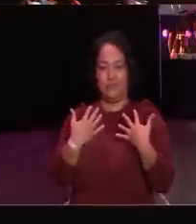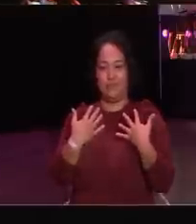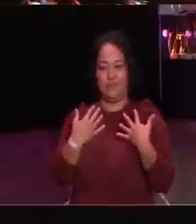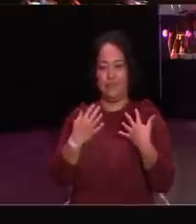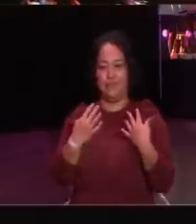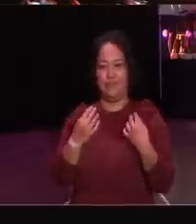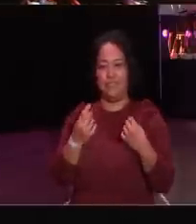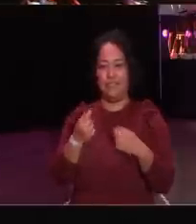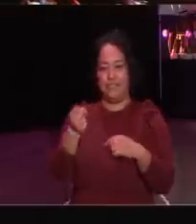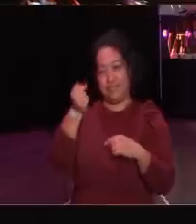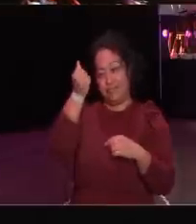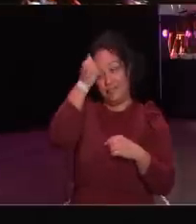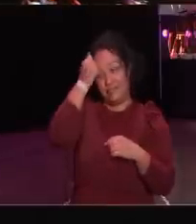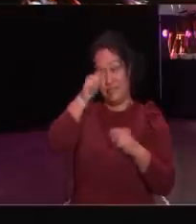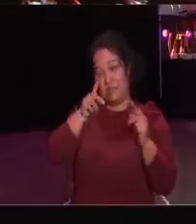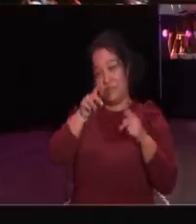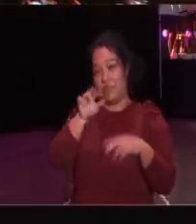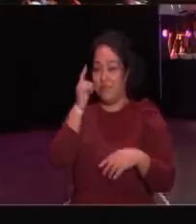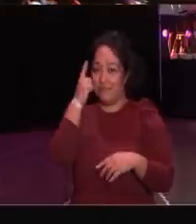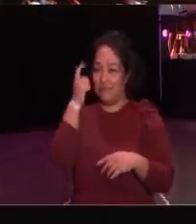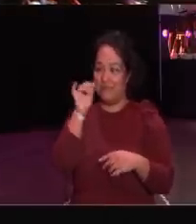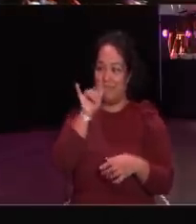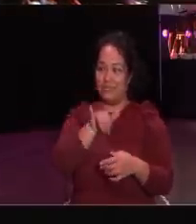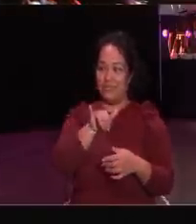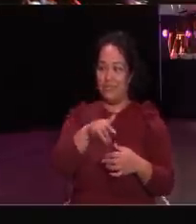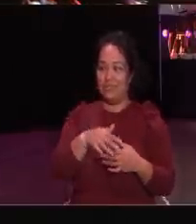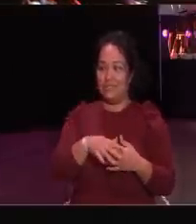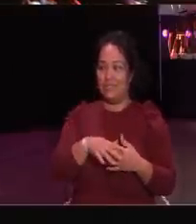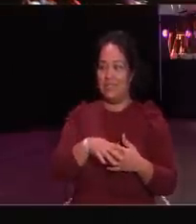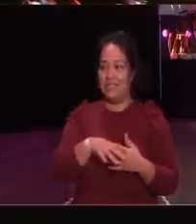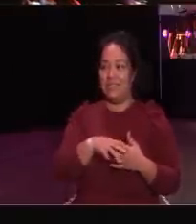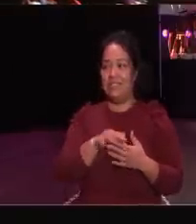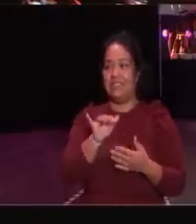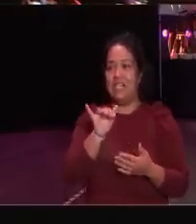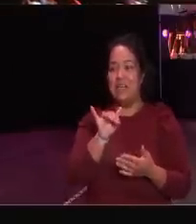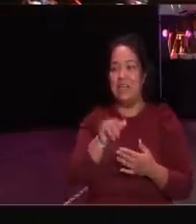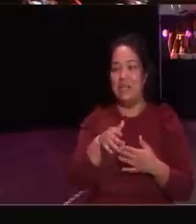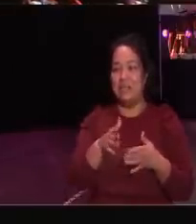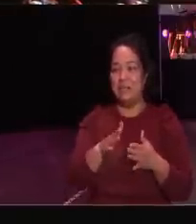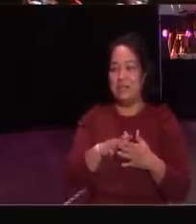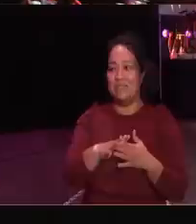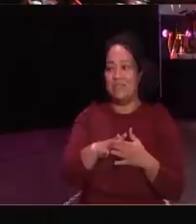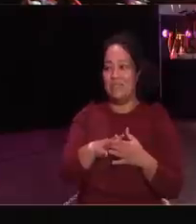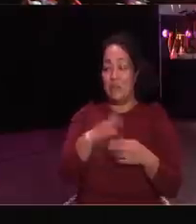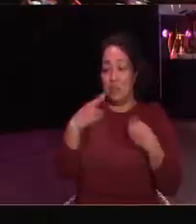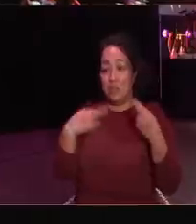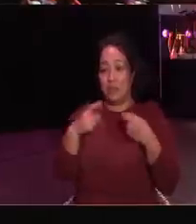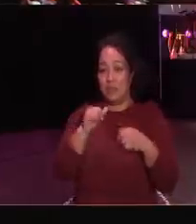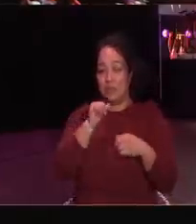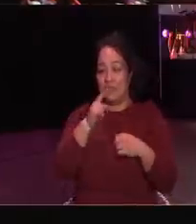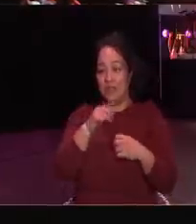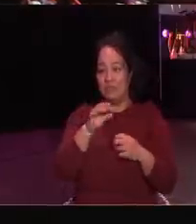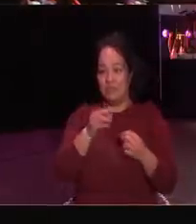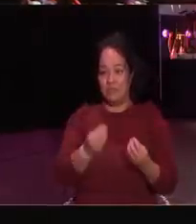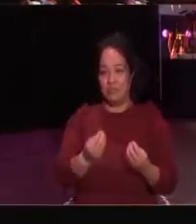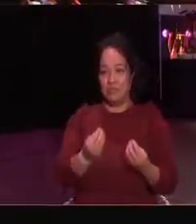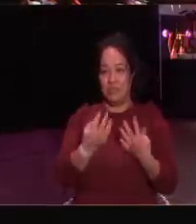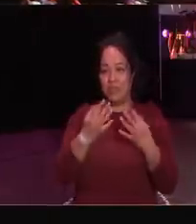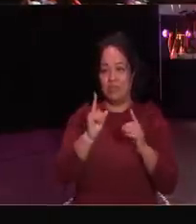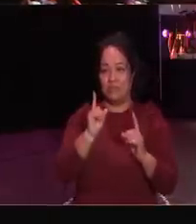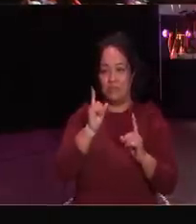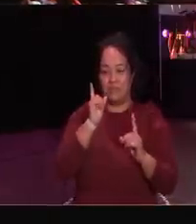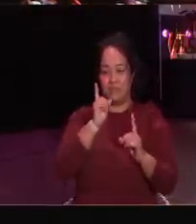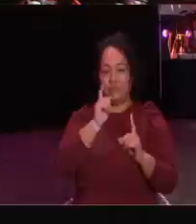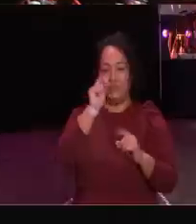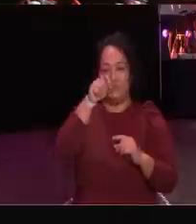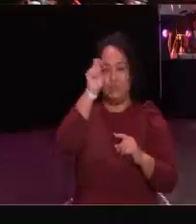many dumb people that think that way. El avivamiento no es una varita mágica. Revival isn't a little magic wand. Esto es un proceso. This is a process.